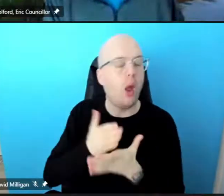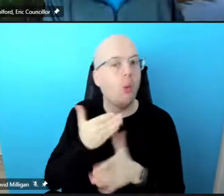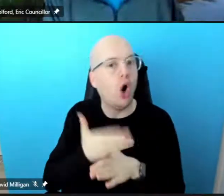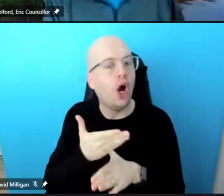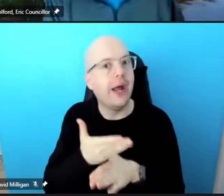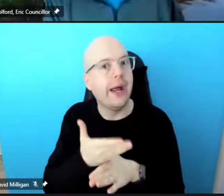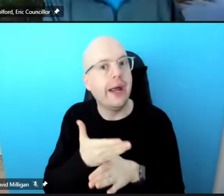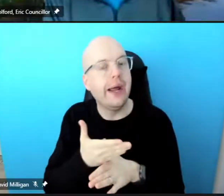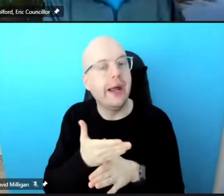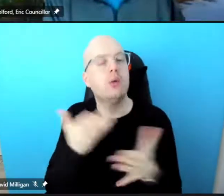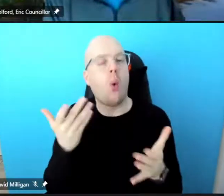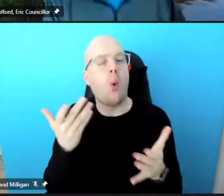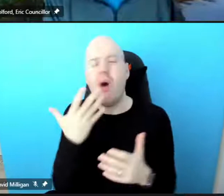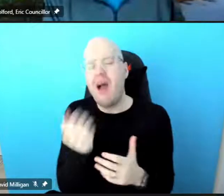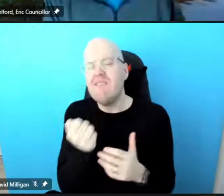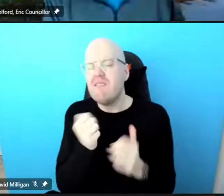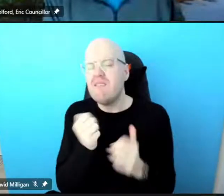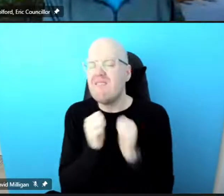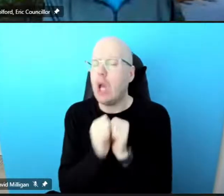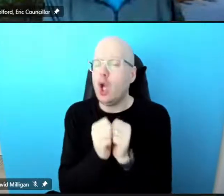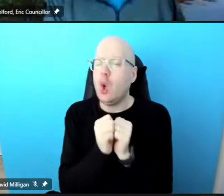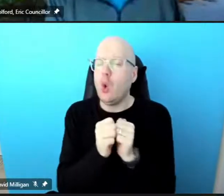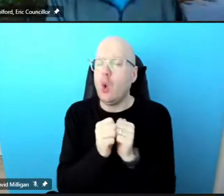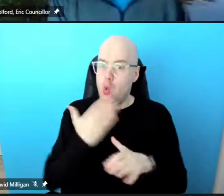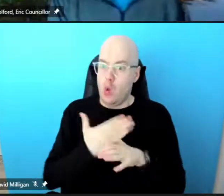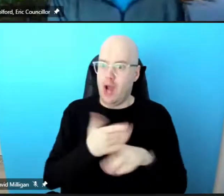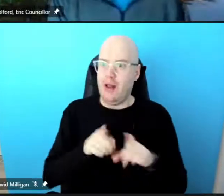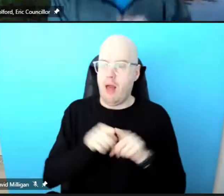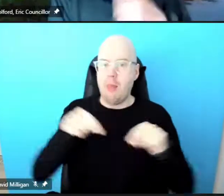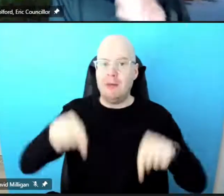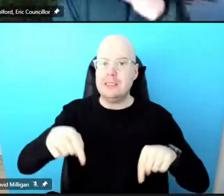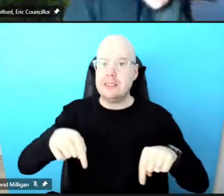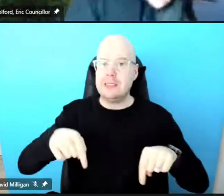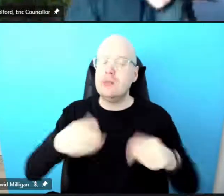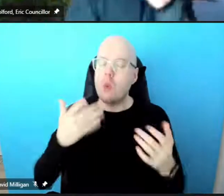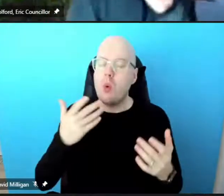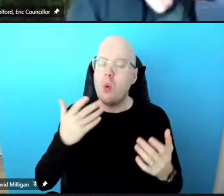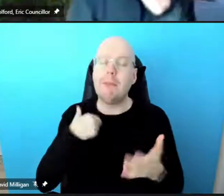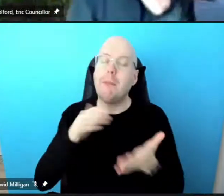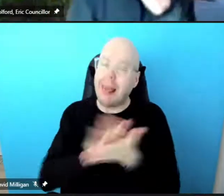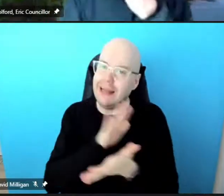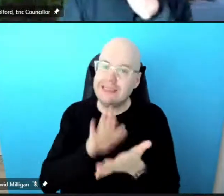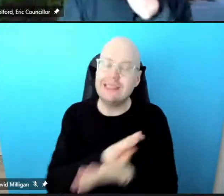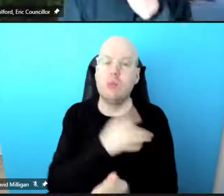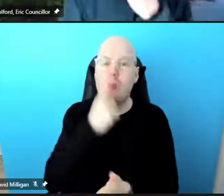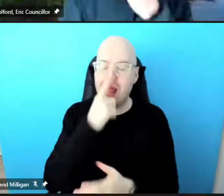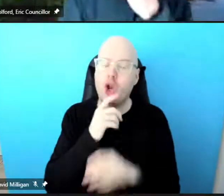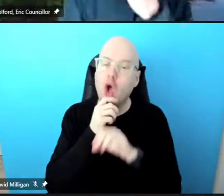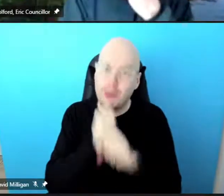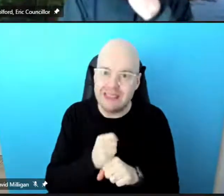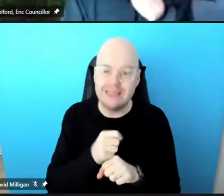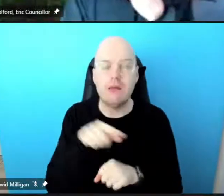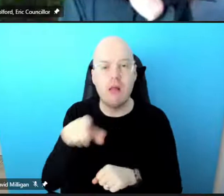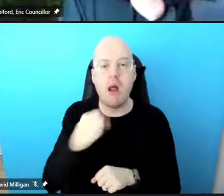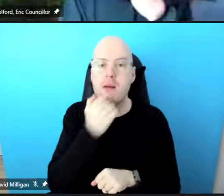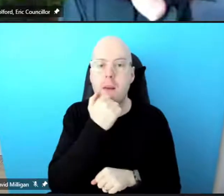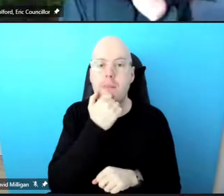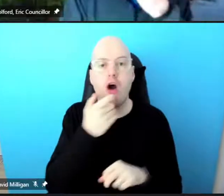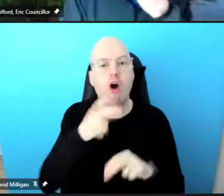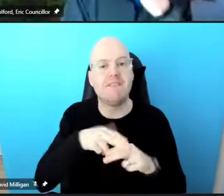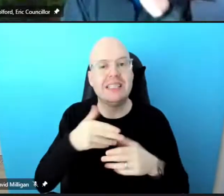function being involved in this. And I'm pleased to be able to commit those number of days, and I think I'll be able to give the